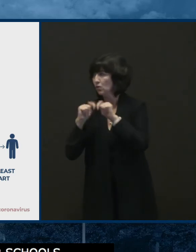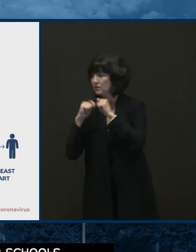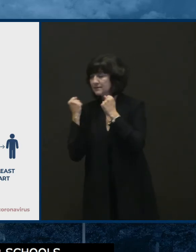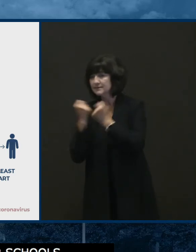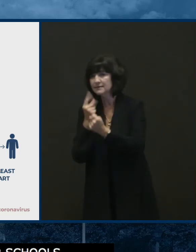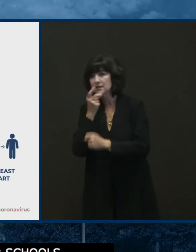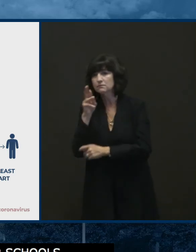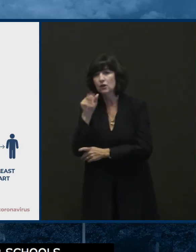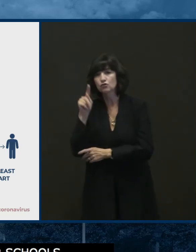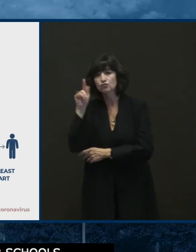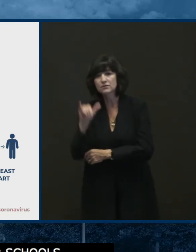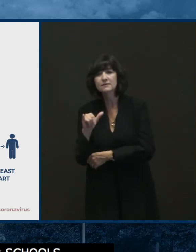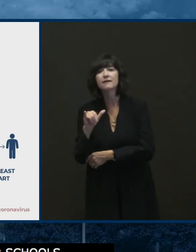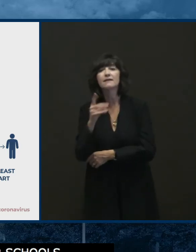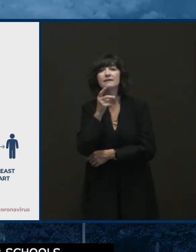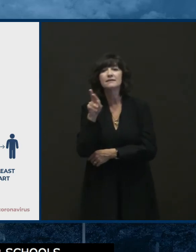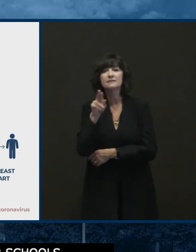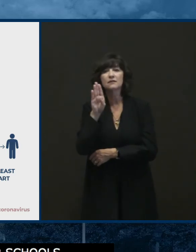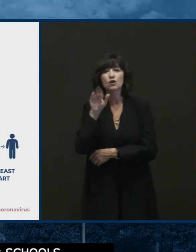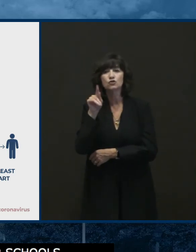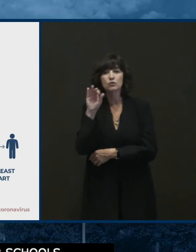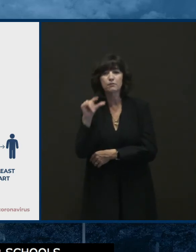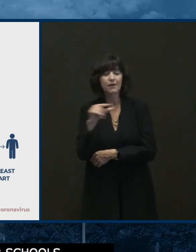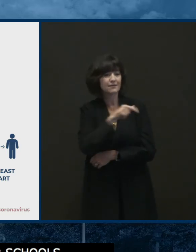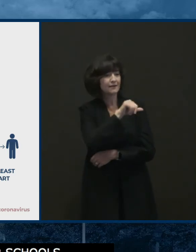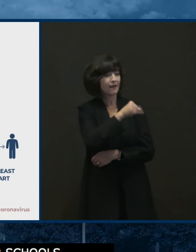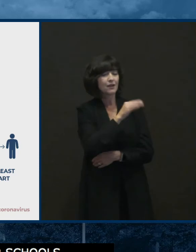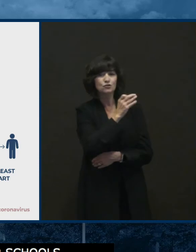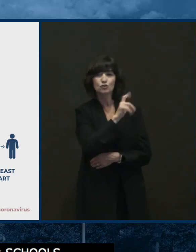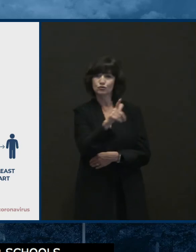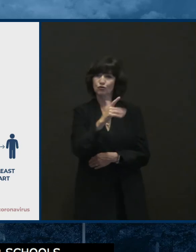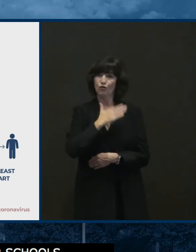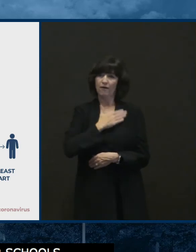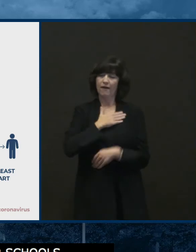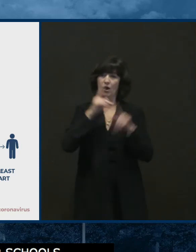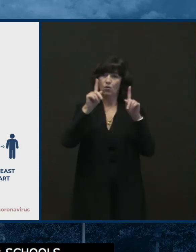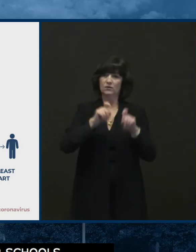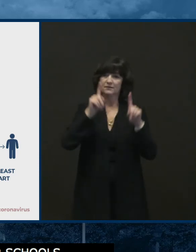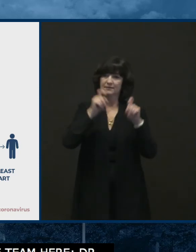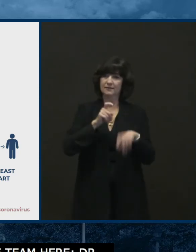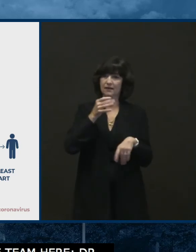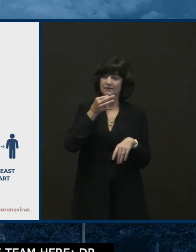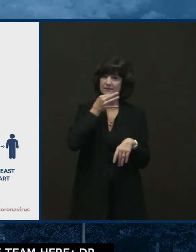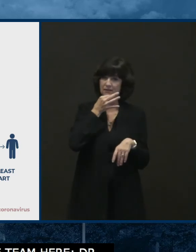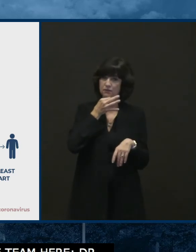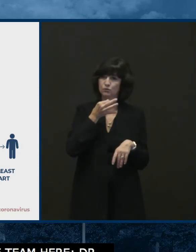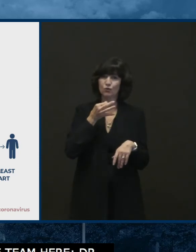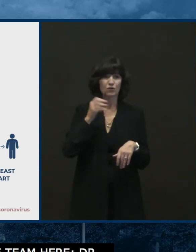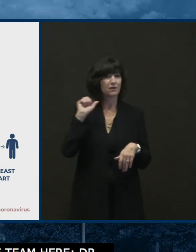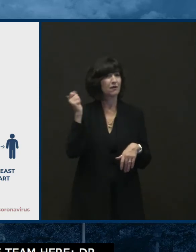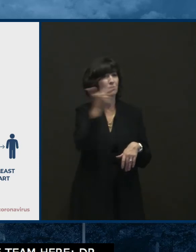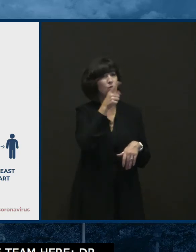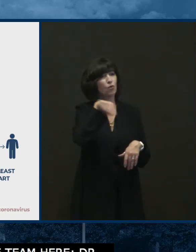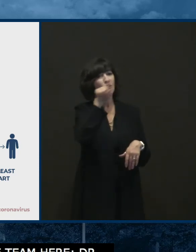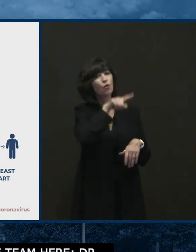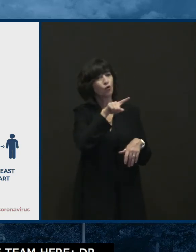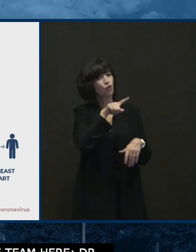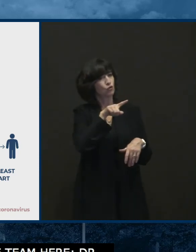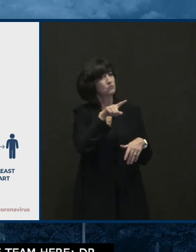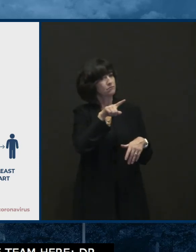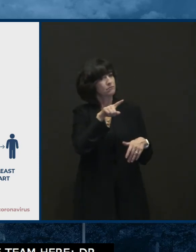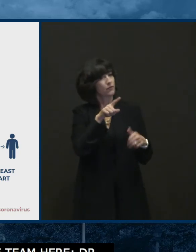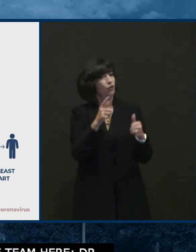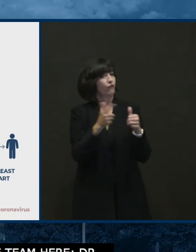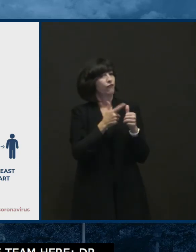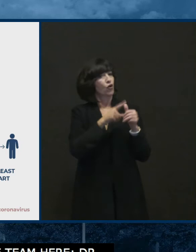Bunting, A.J. Schall, our testing czar, and all those who are on the front lines in public health. They've been just working their